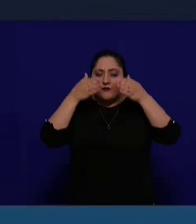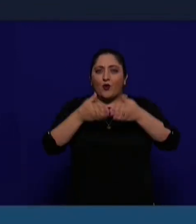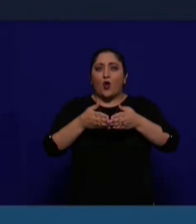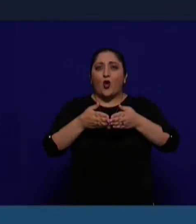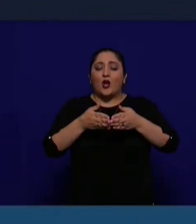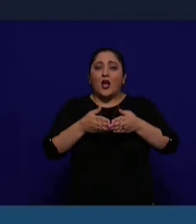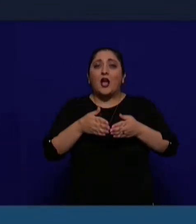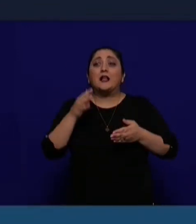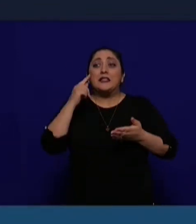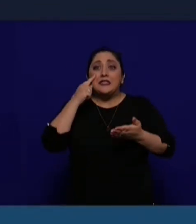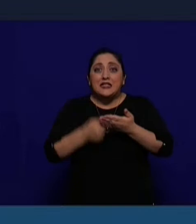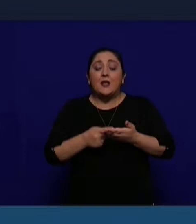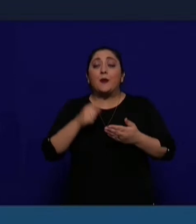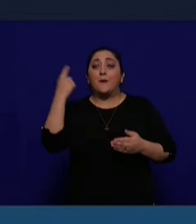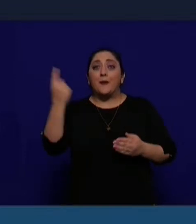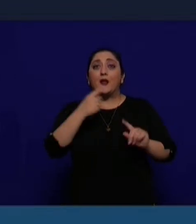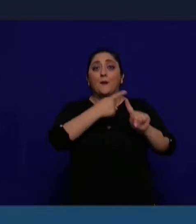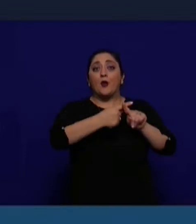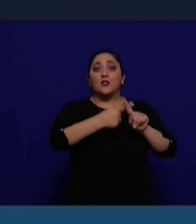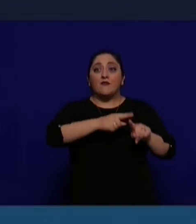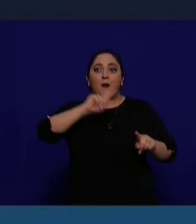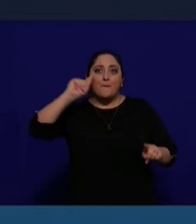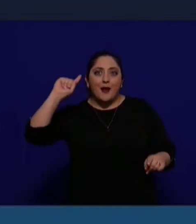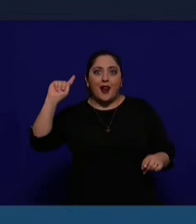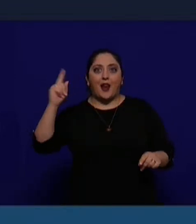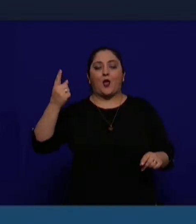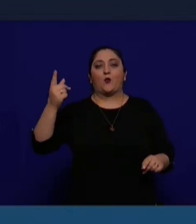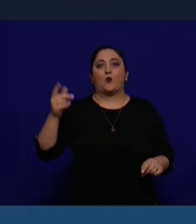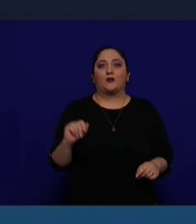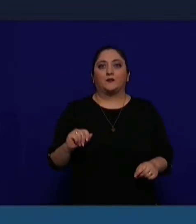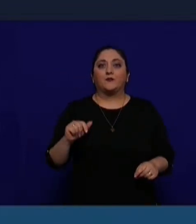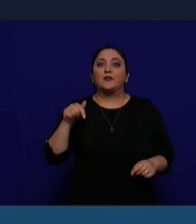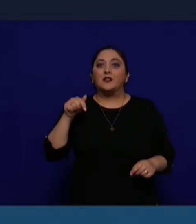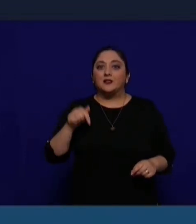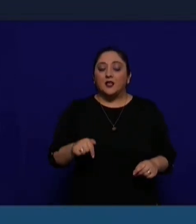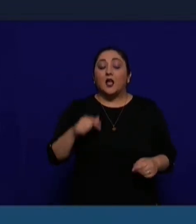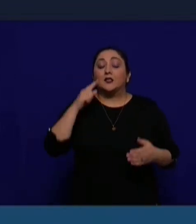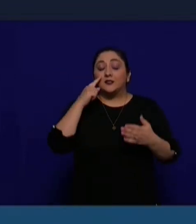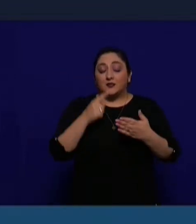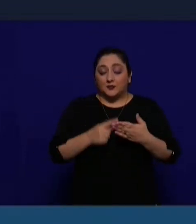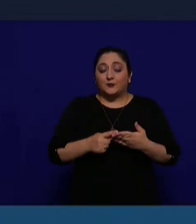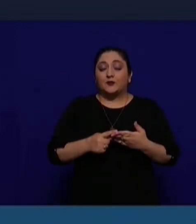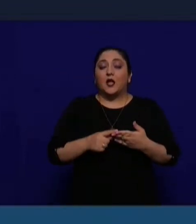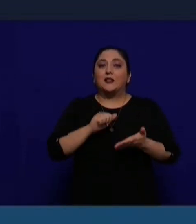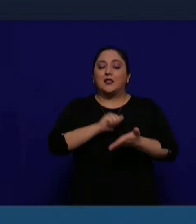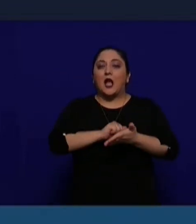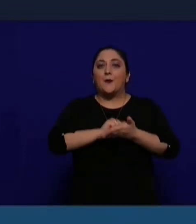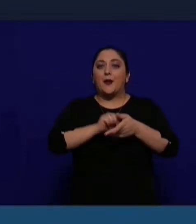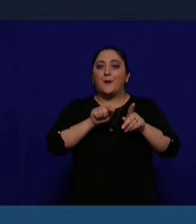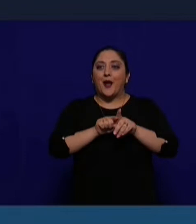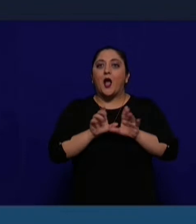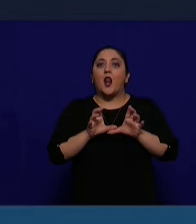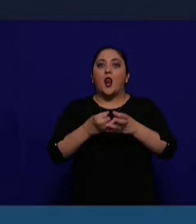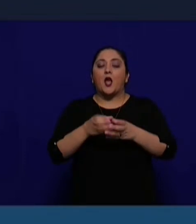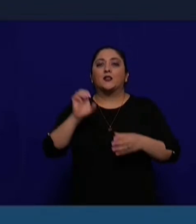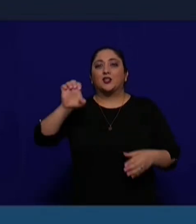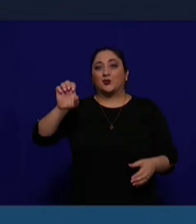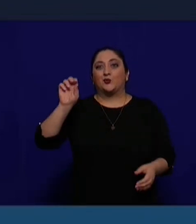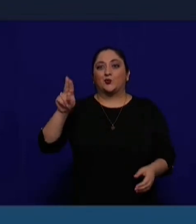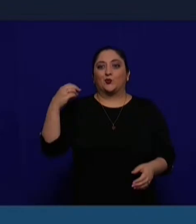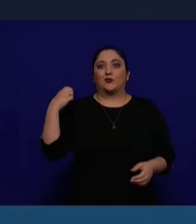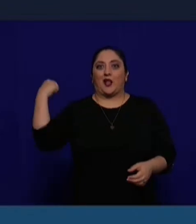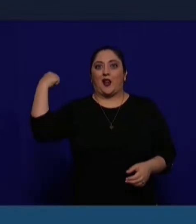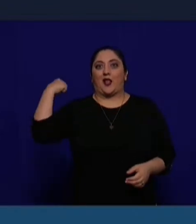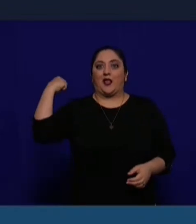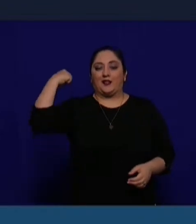il-positivity rate. Din ukoll qiegħda toħroġ issa wkoll mill-ECDC fejn inti importanti ħafna li tkun